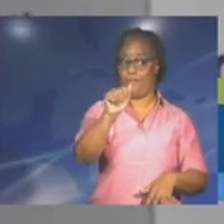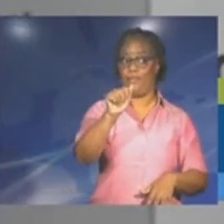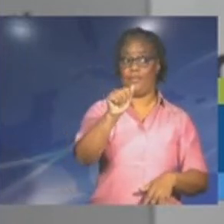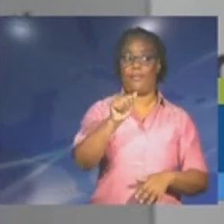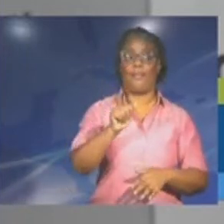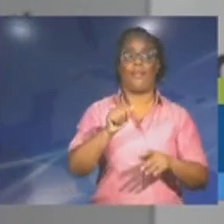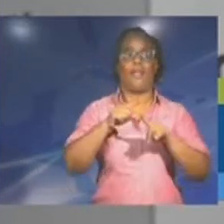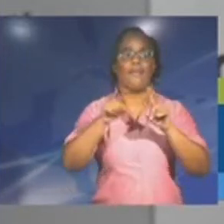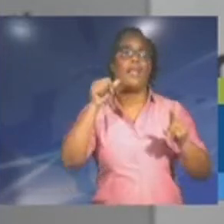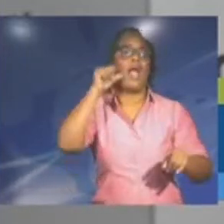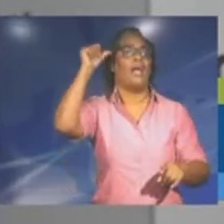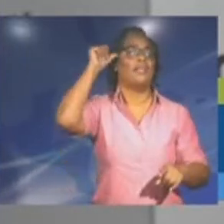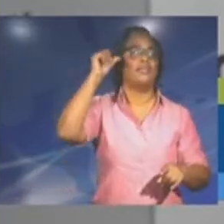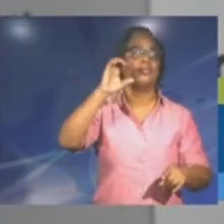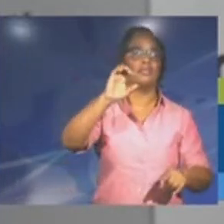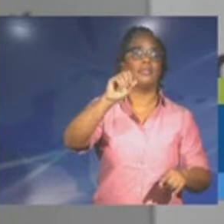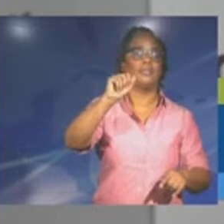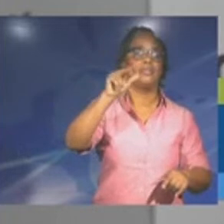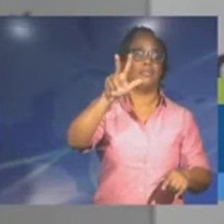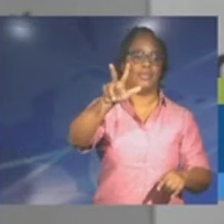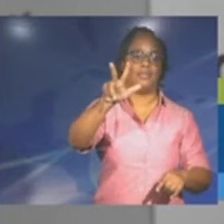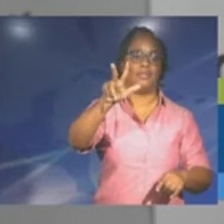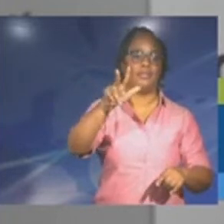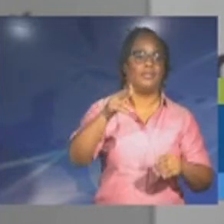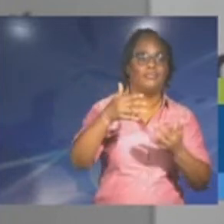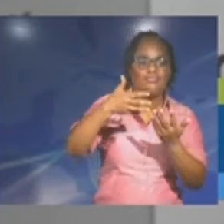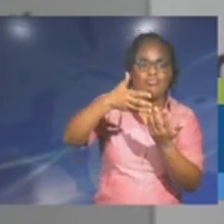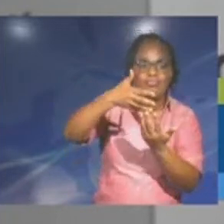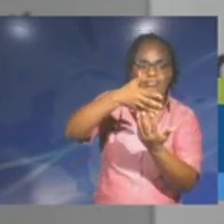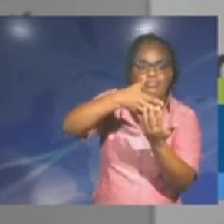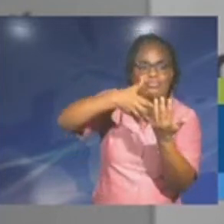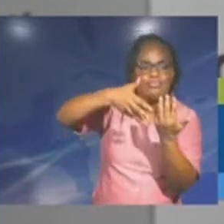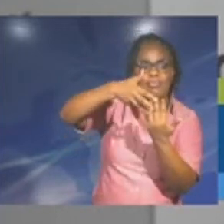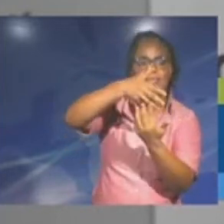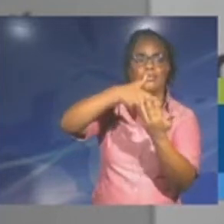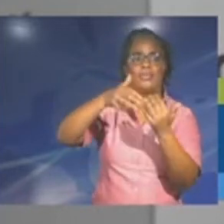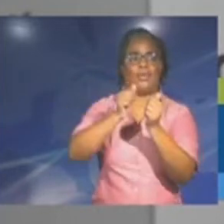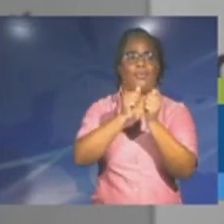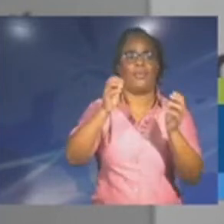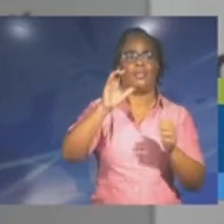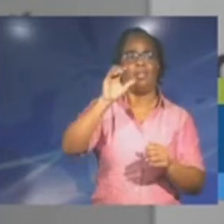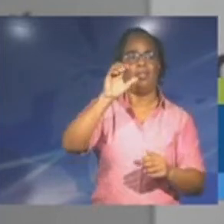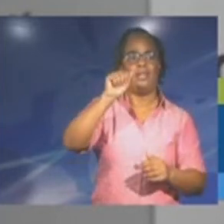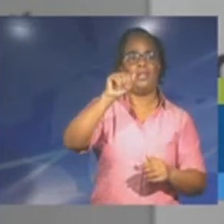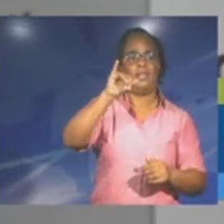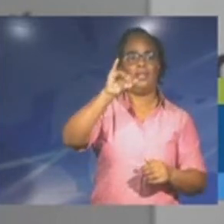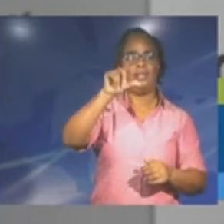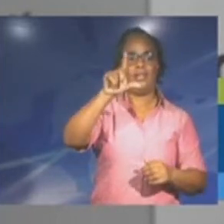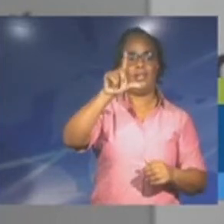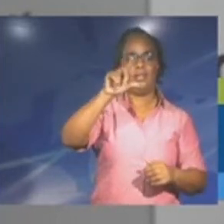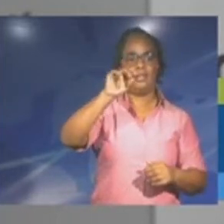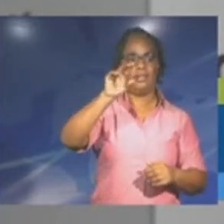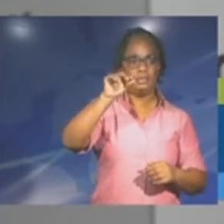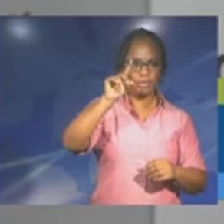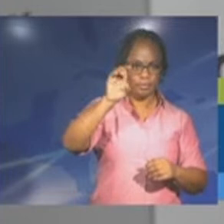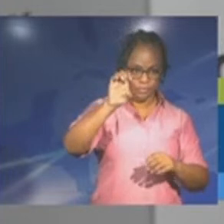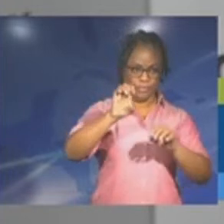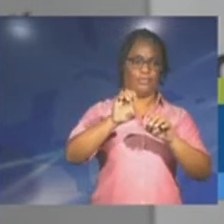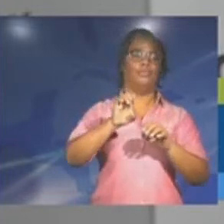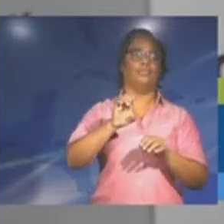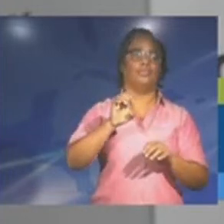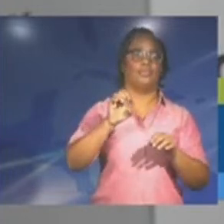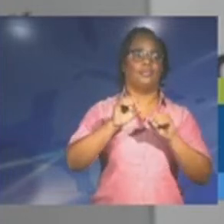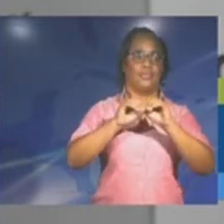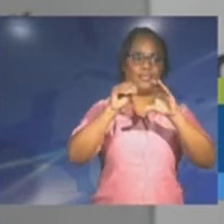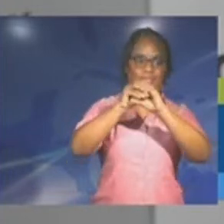of administration. So you mix it with a diluent and then you administer. It can be stored at 2 to 8 for about 10